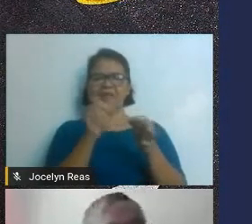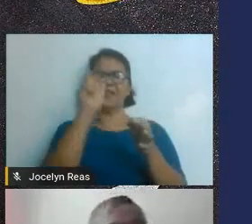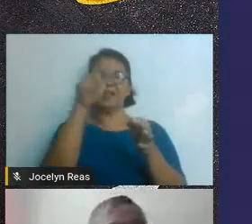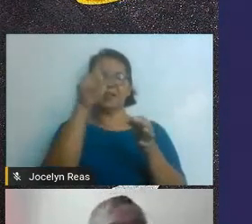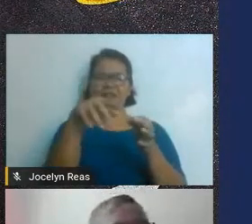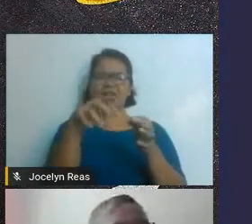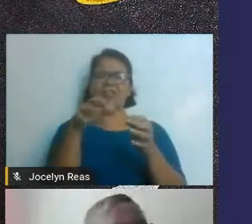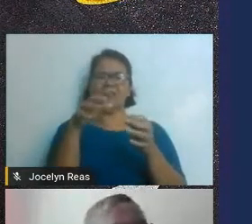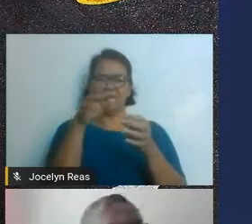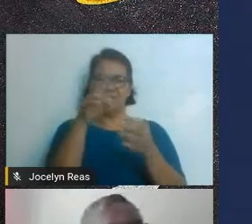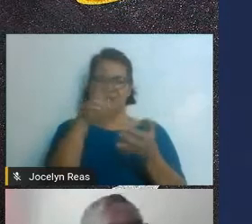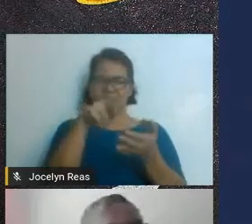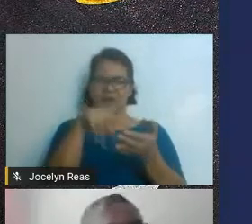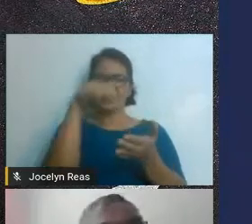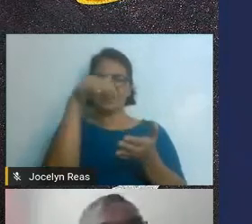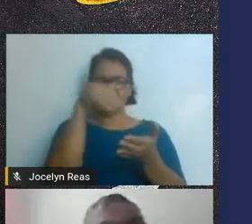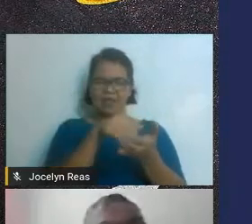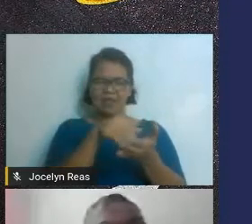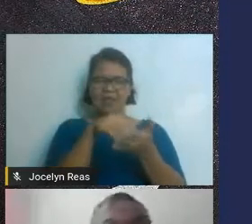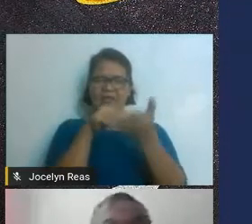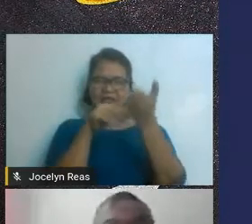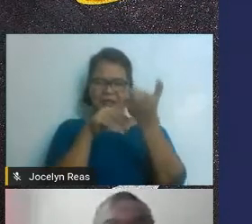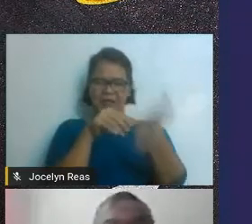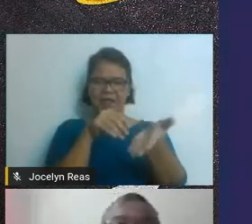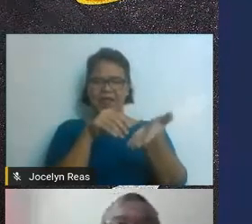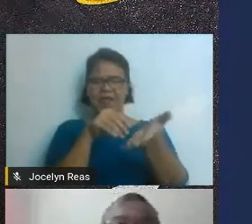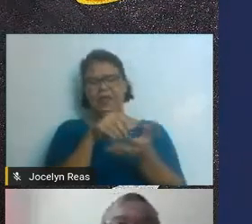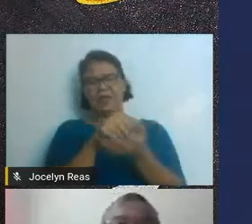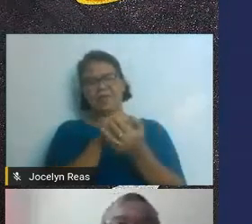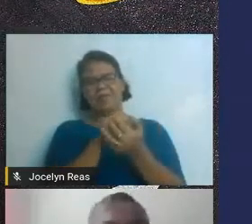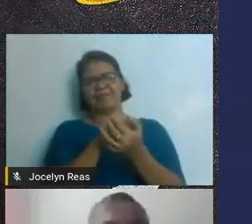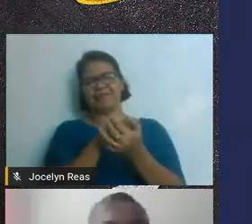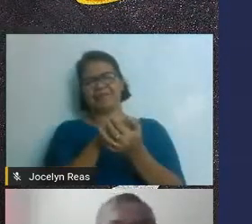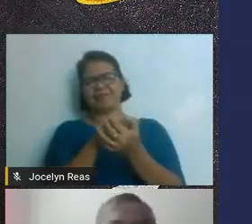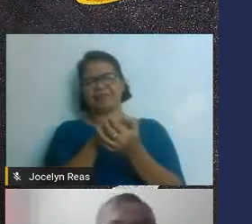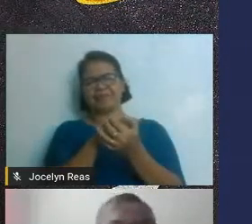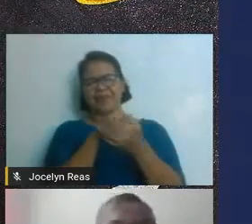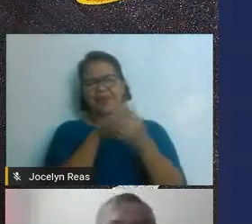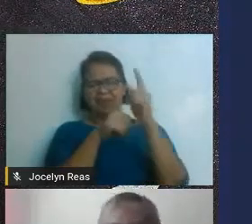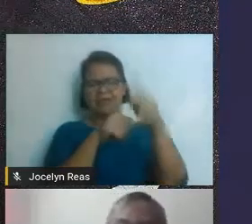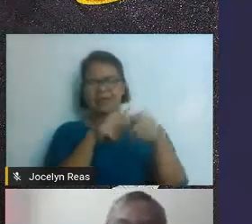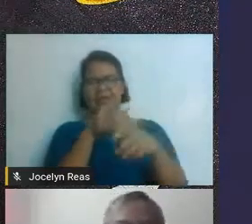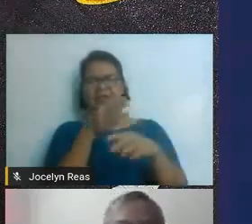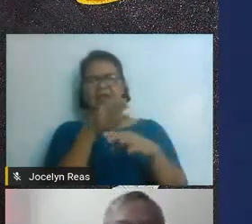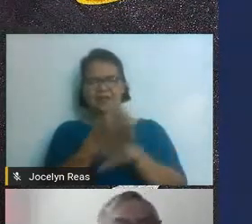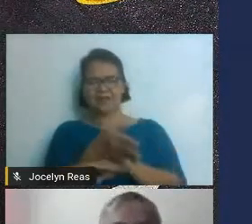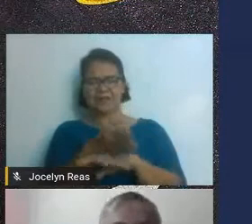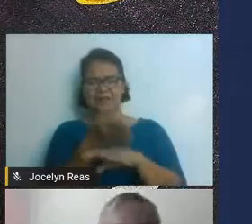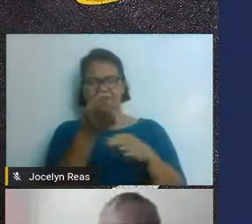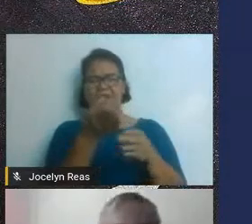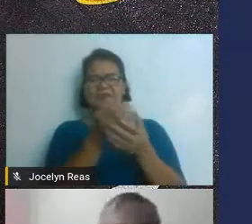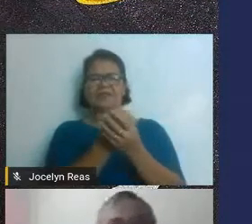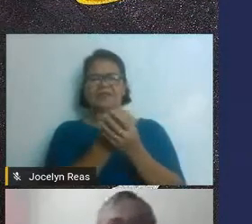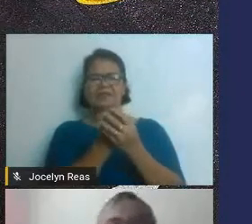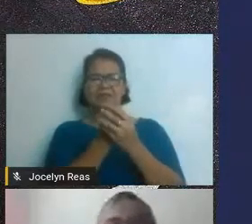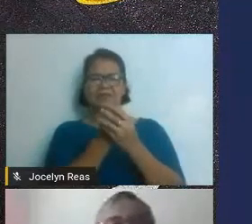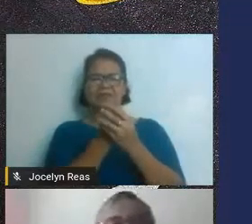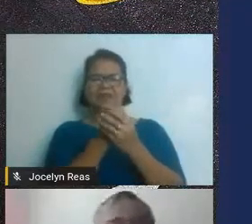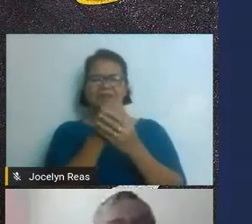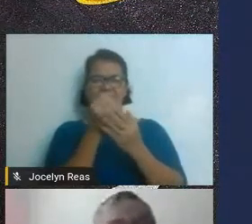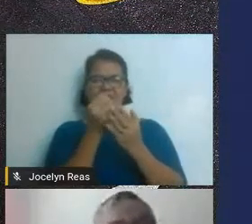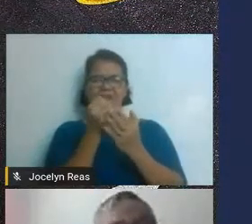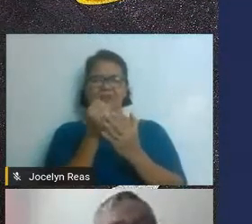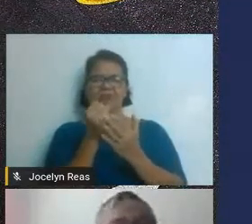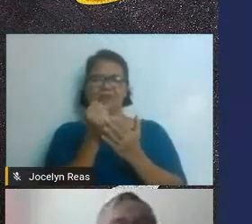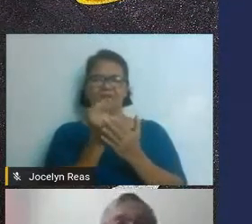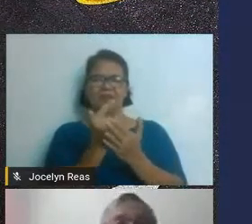anymore. You can take a look at the details of the slide later when you receive it from Miss Mary or from the